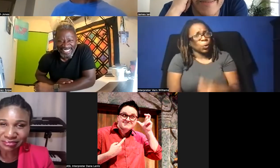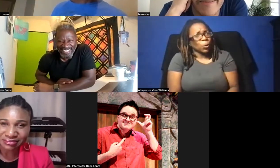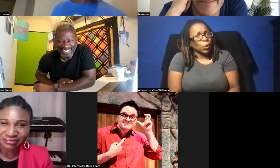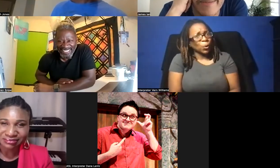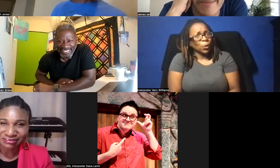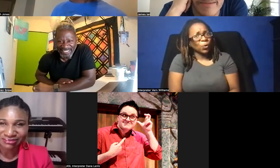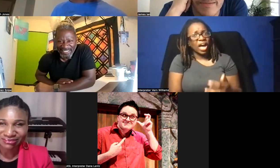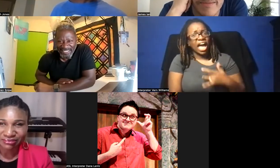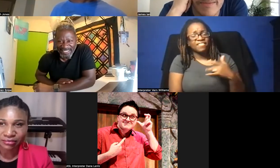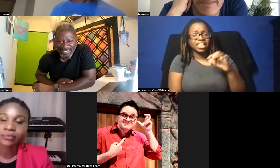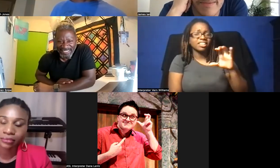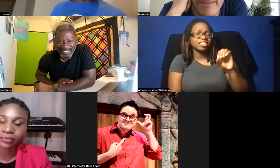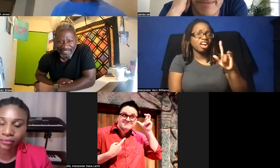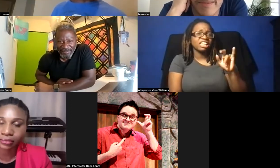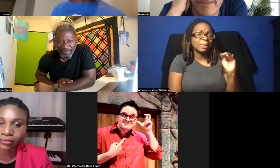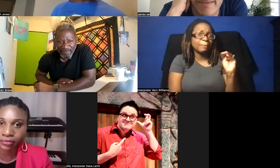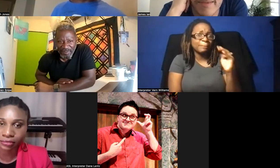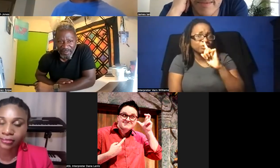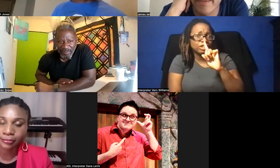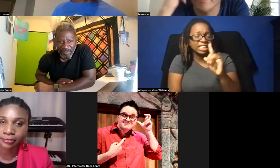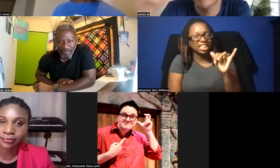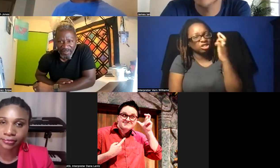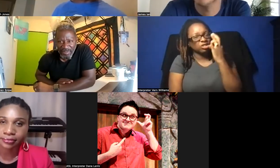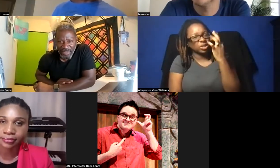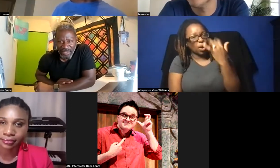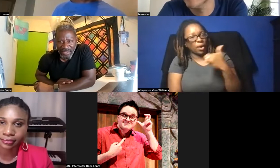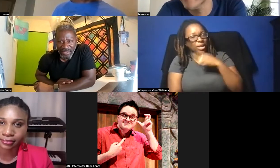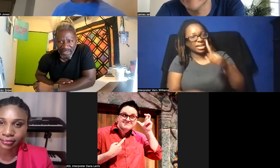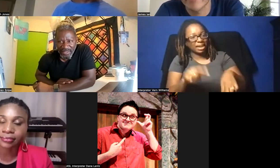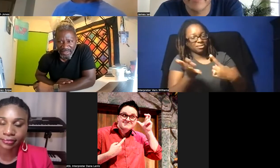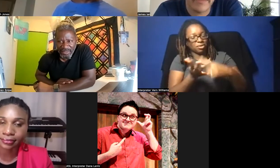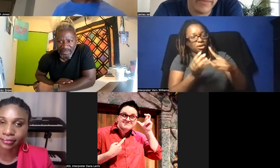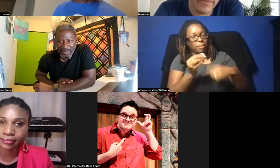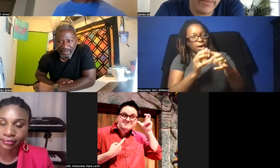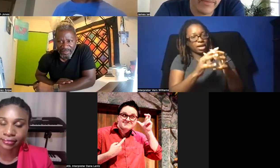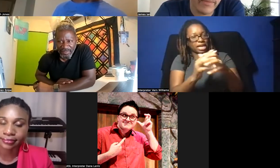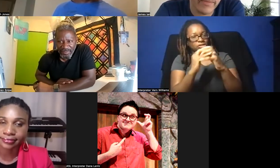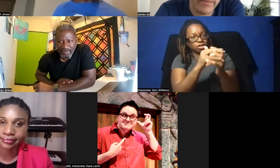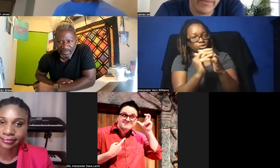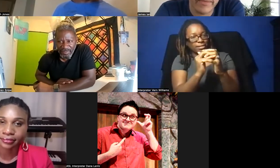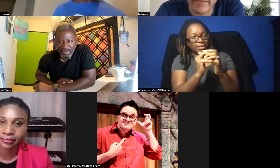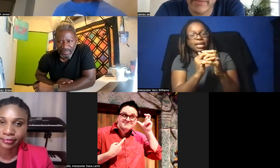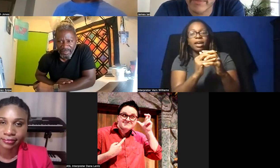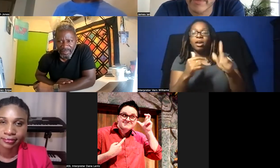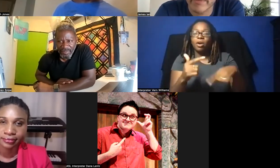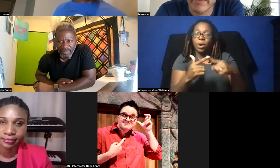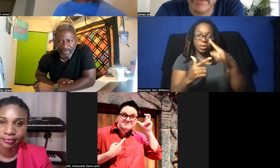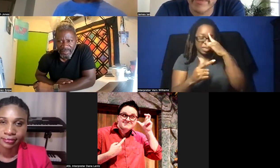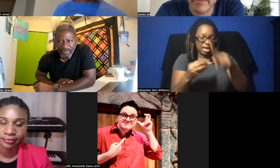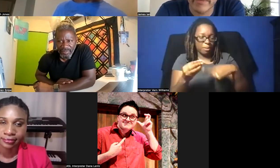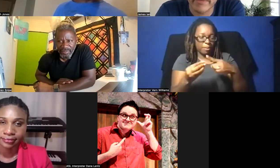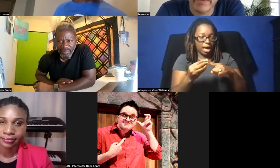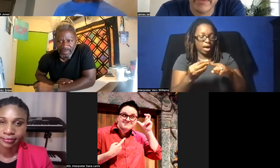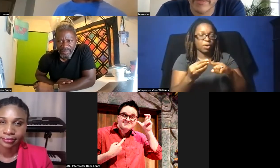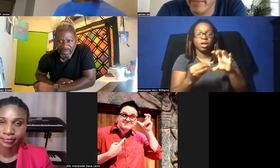just decolonize. You know what I mean? That's exactly why we can't talk about intersectionality. You know what I mean? When you think about